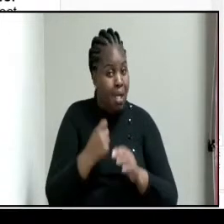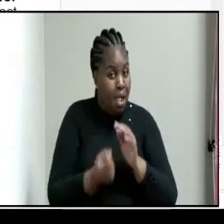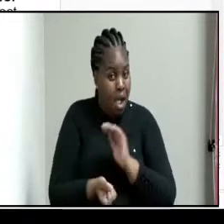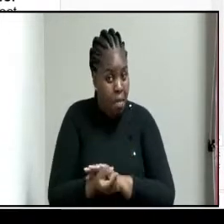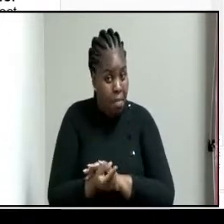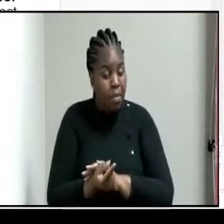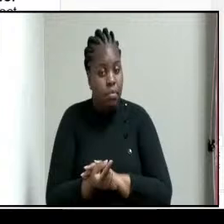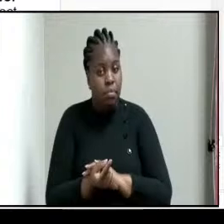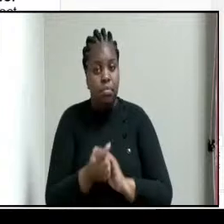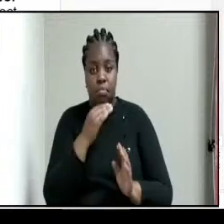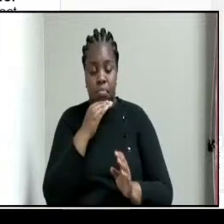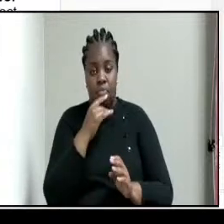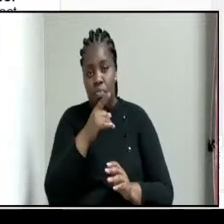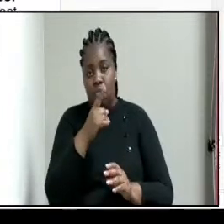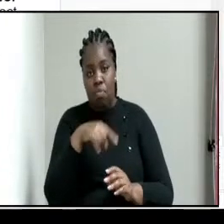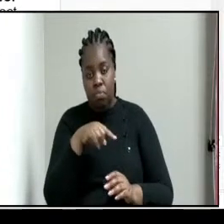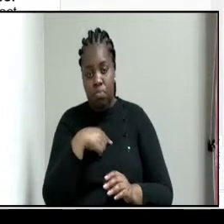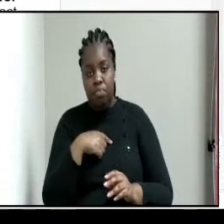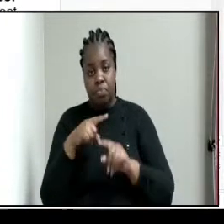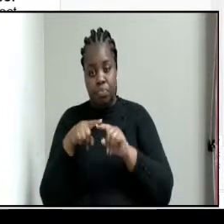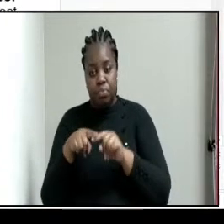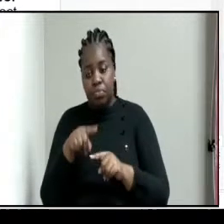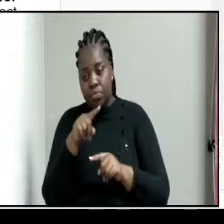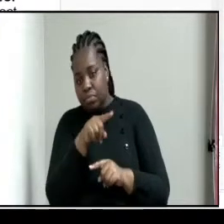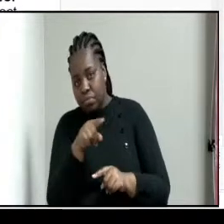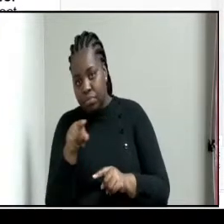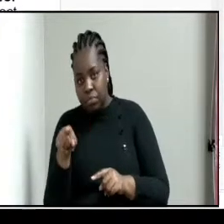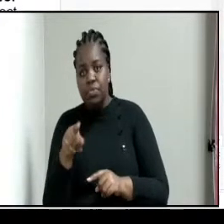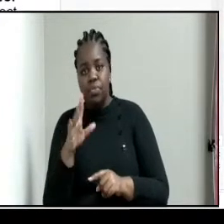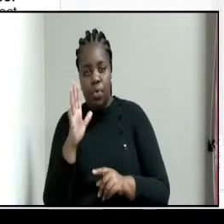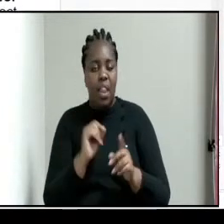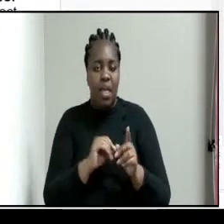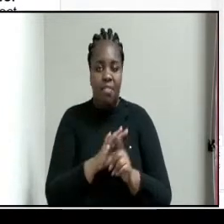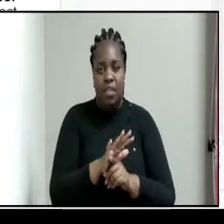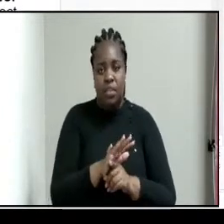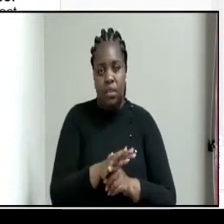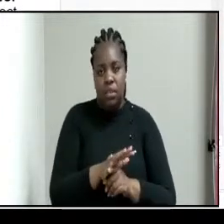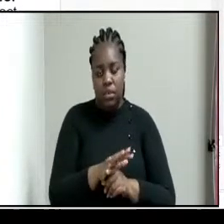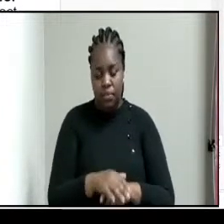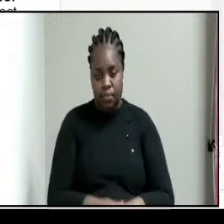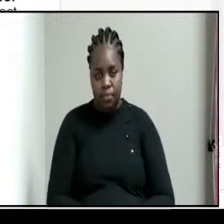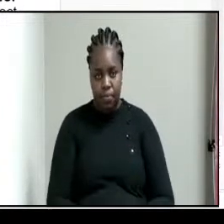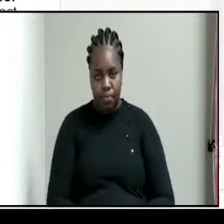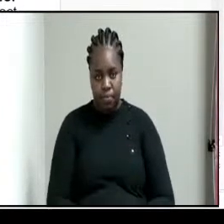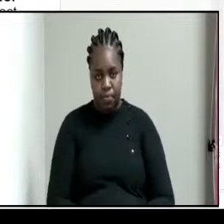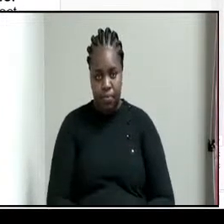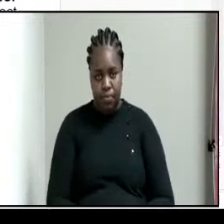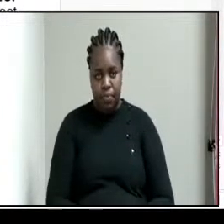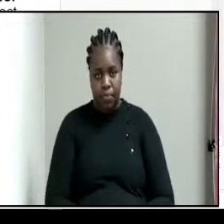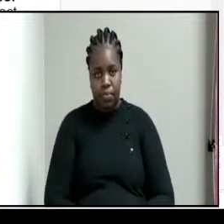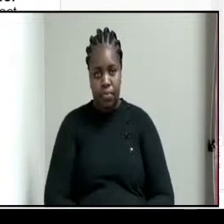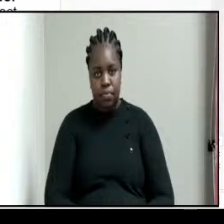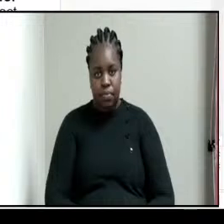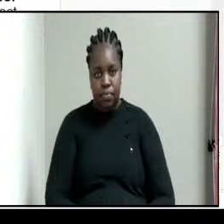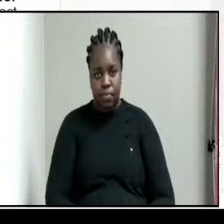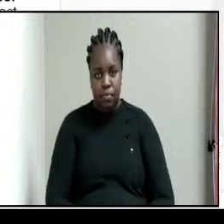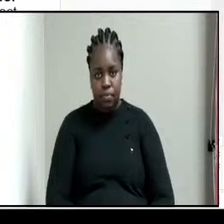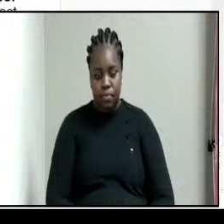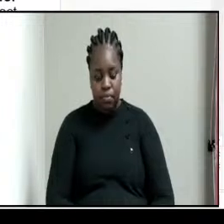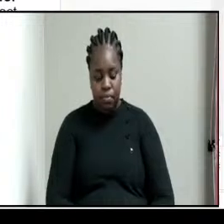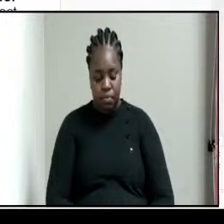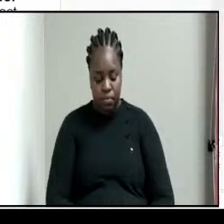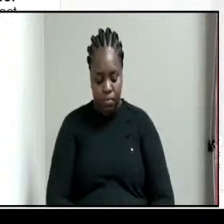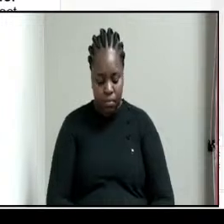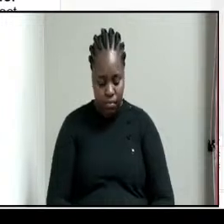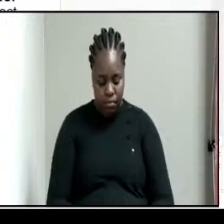happens, even those that are dependent on them, such as children, are affected. Now we also see here